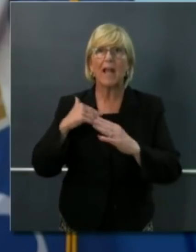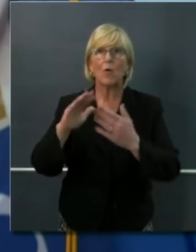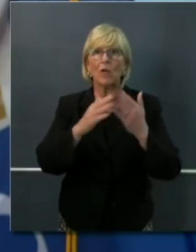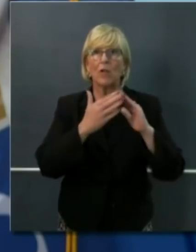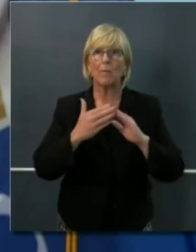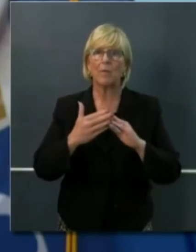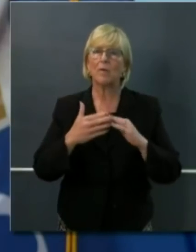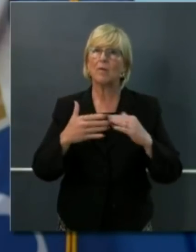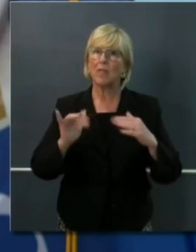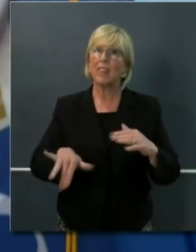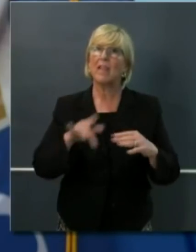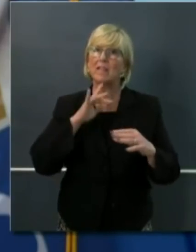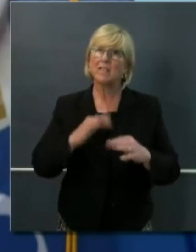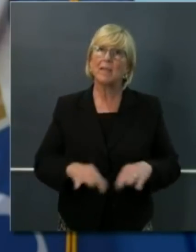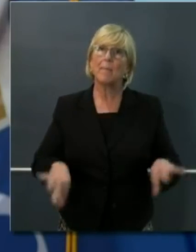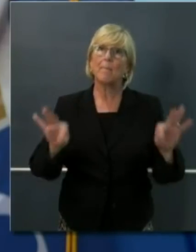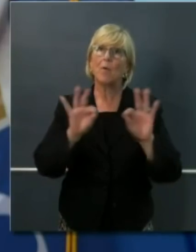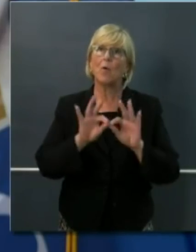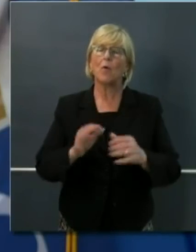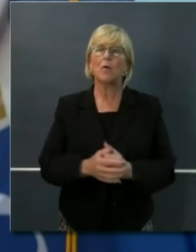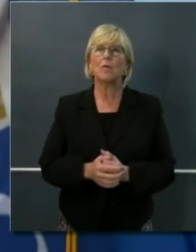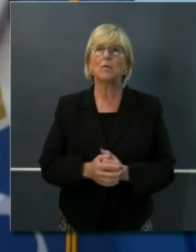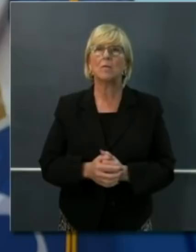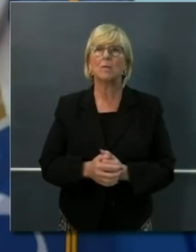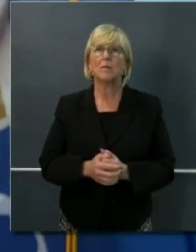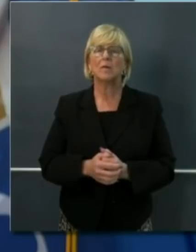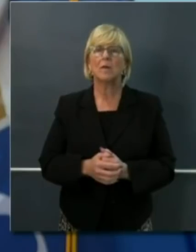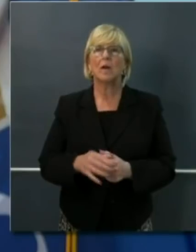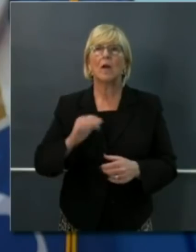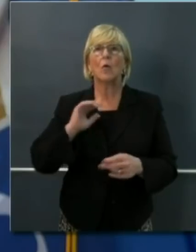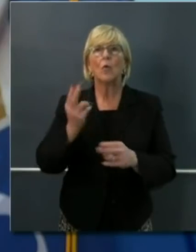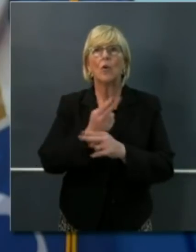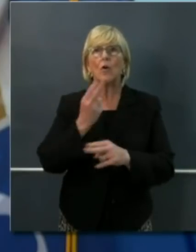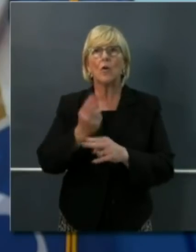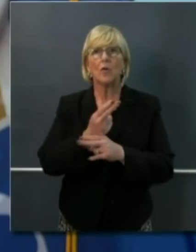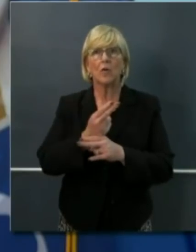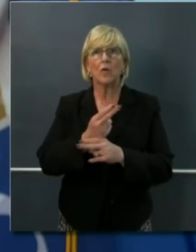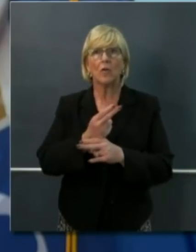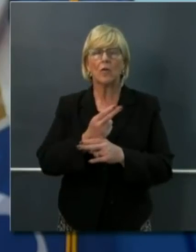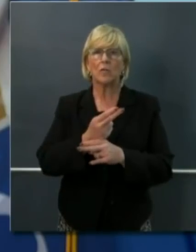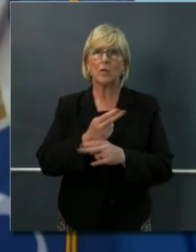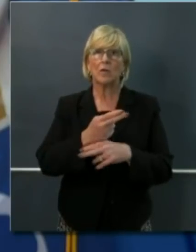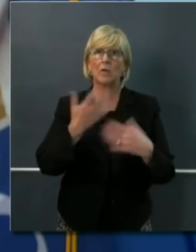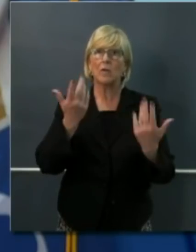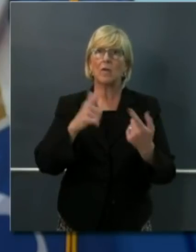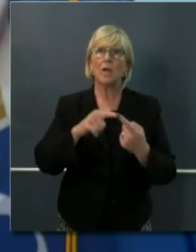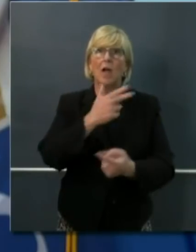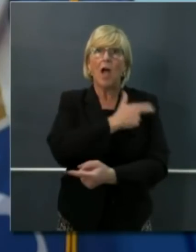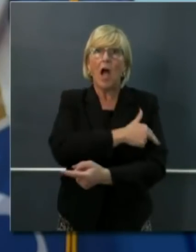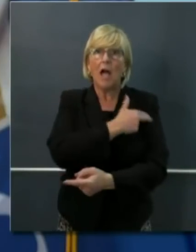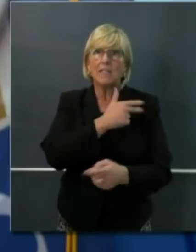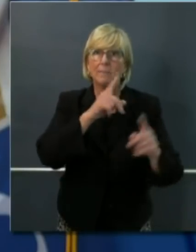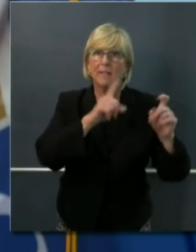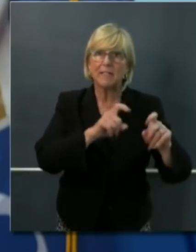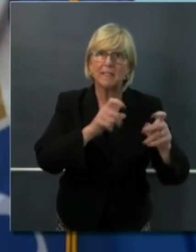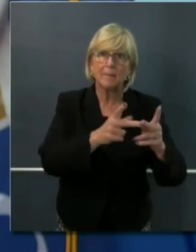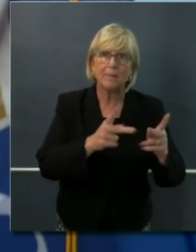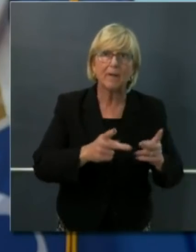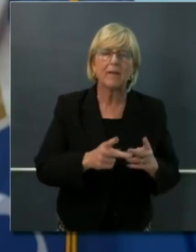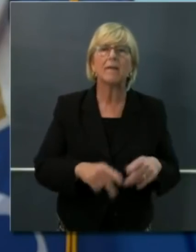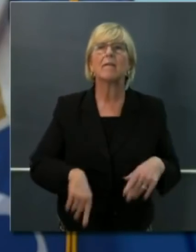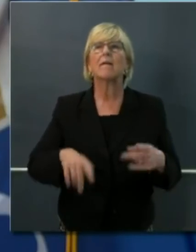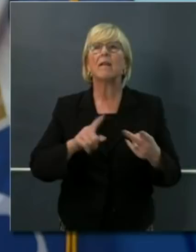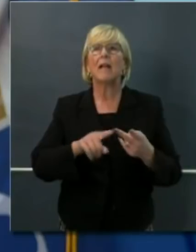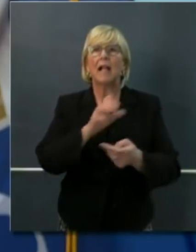is absolutely important. The idea that we're using all of the above, hospital-based testing sites,